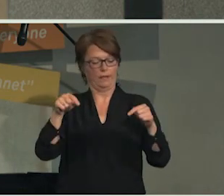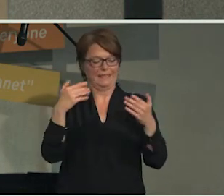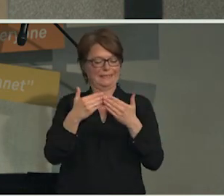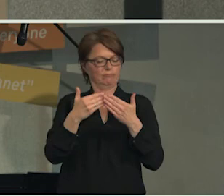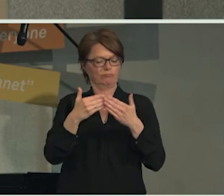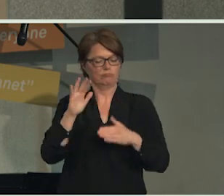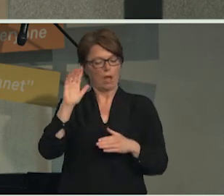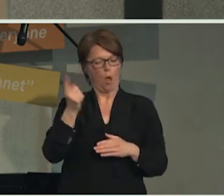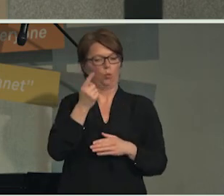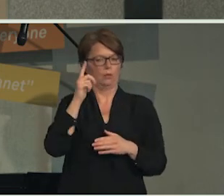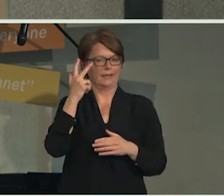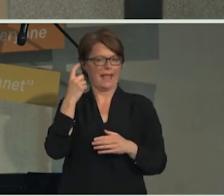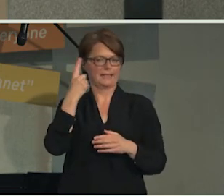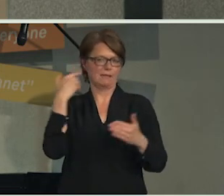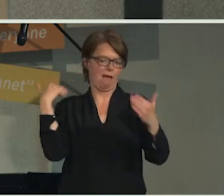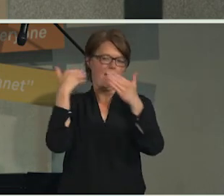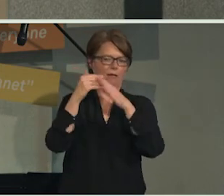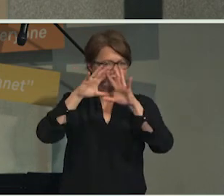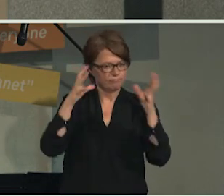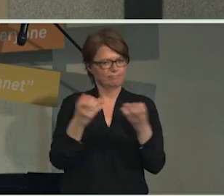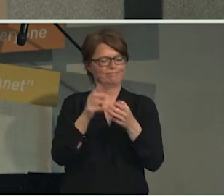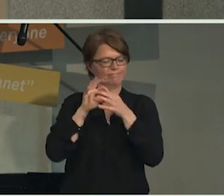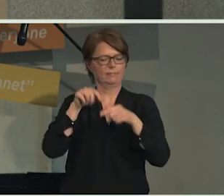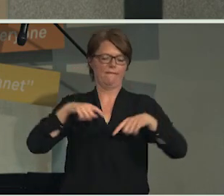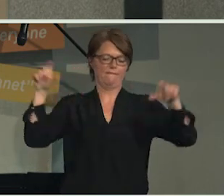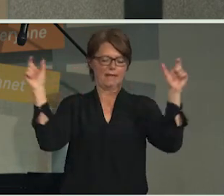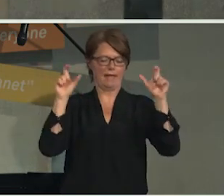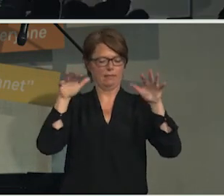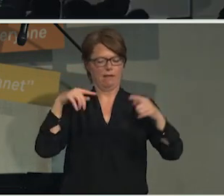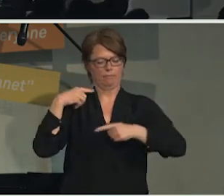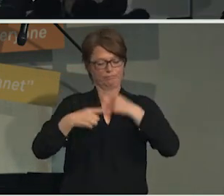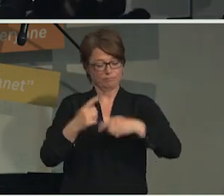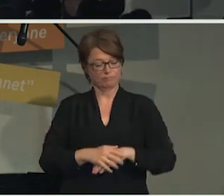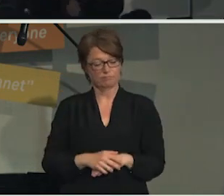again, happy intersectionality, happy birthday to all of us.